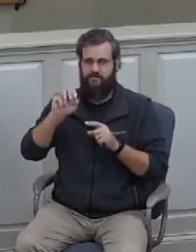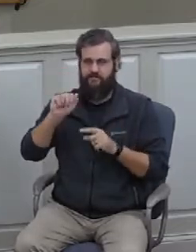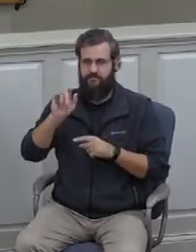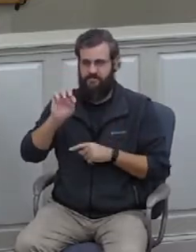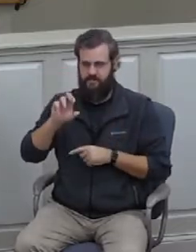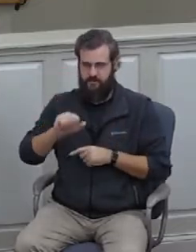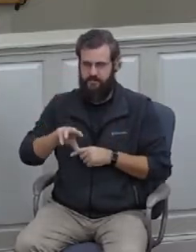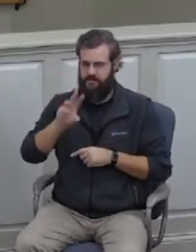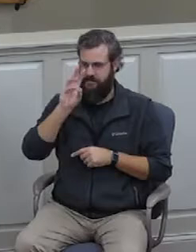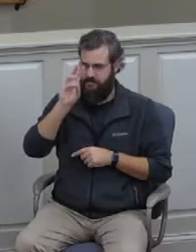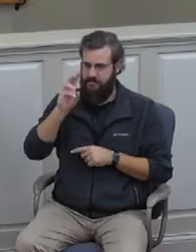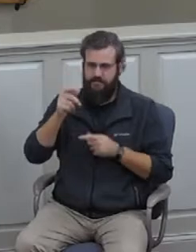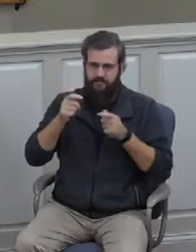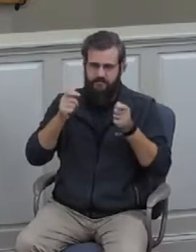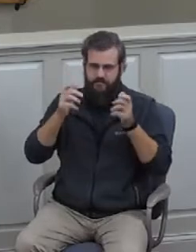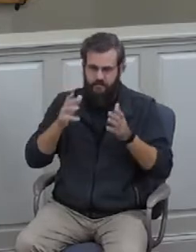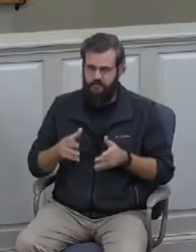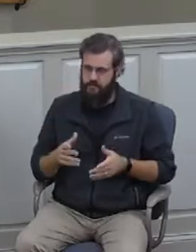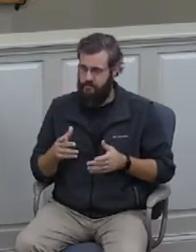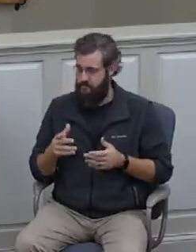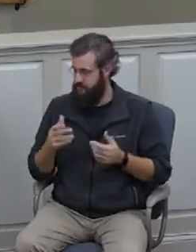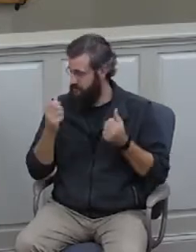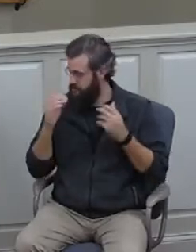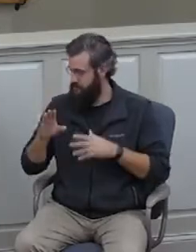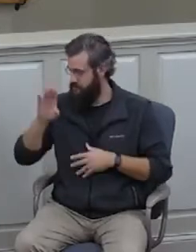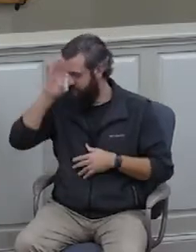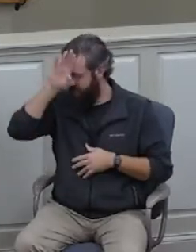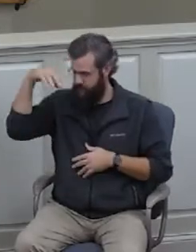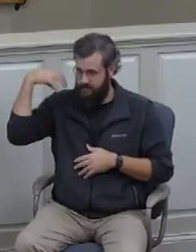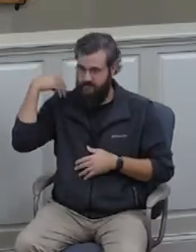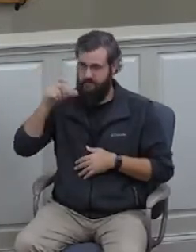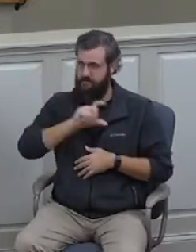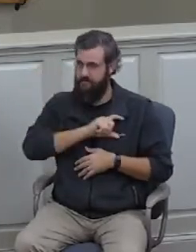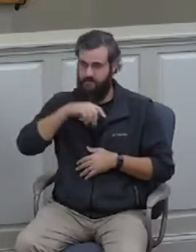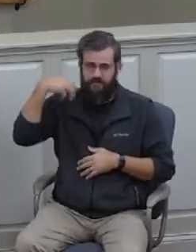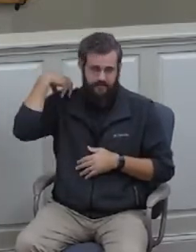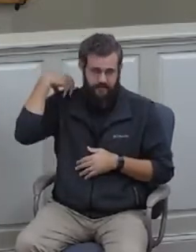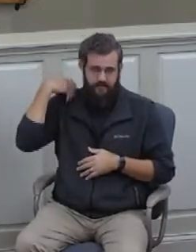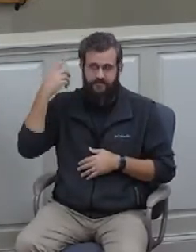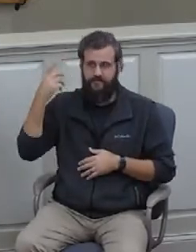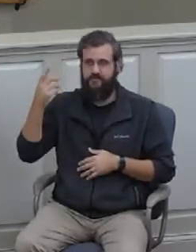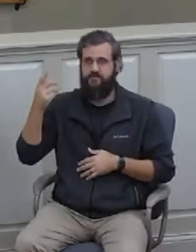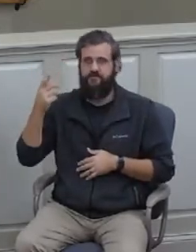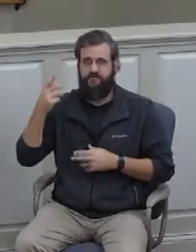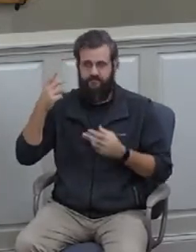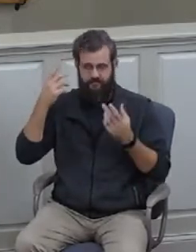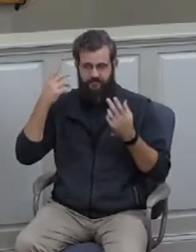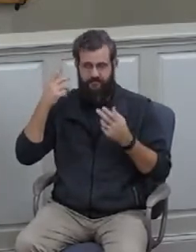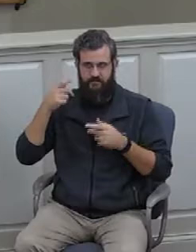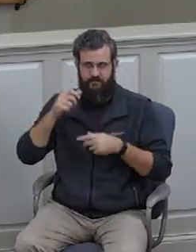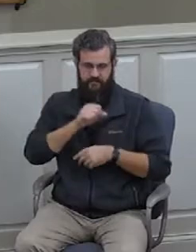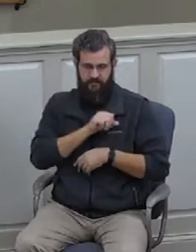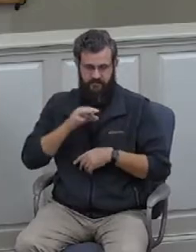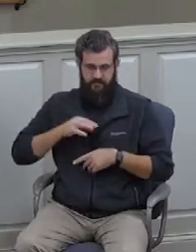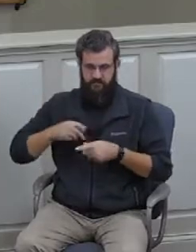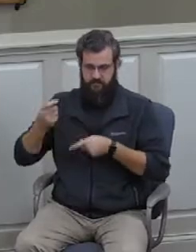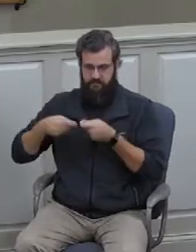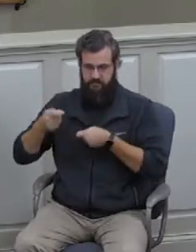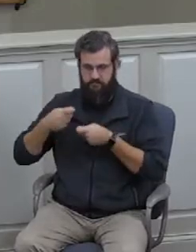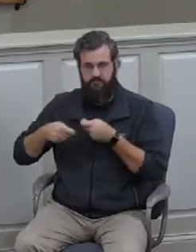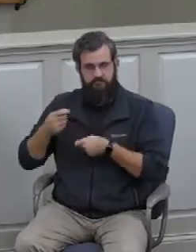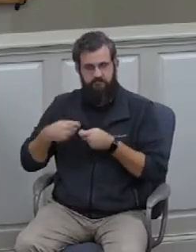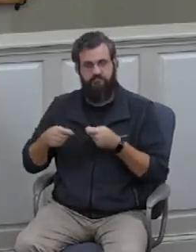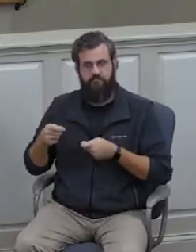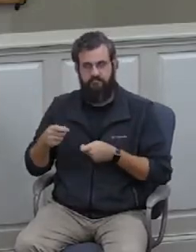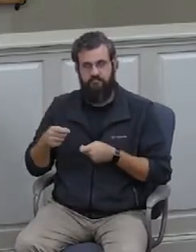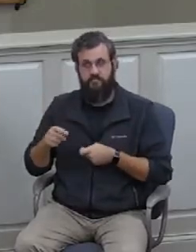city managers, and I don't know how many fire chiefs and police chiefs, and seen the staff turn over. But the main